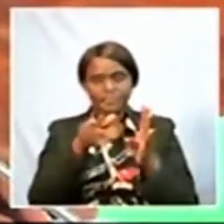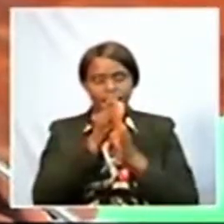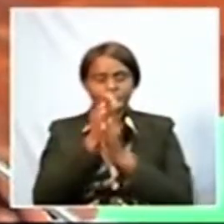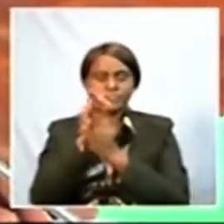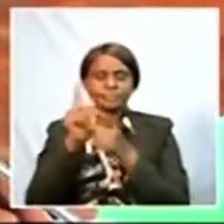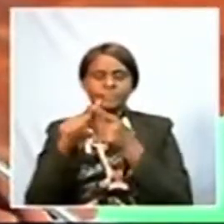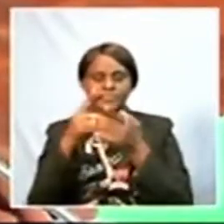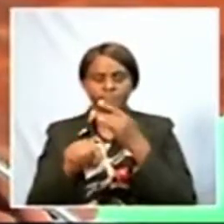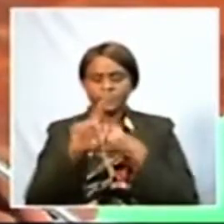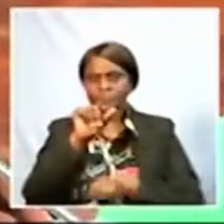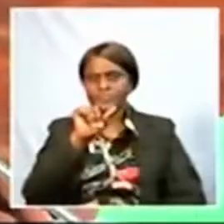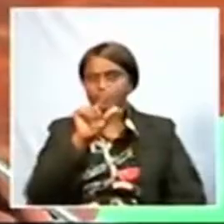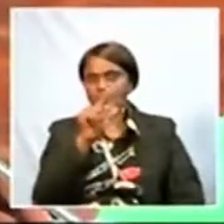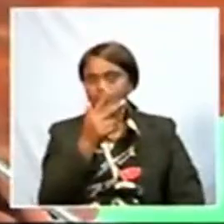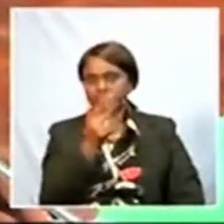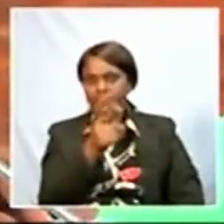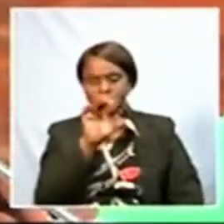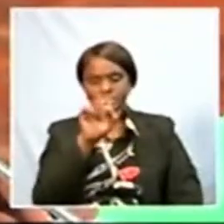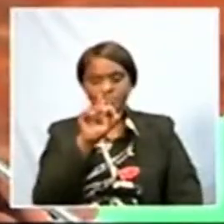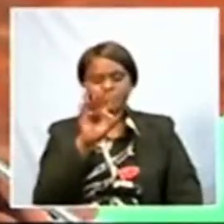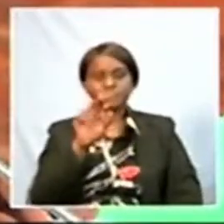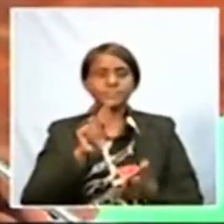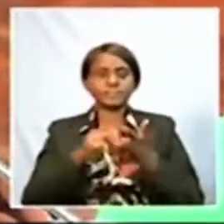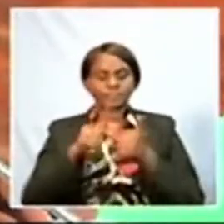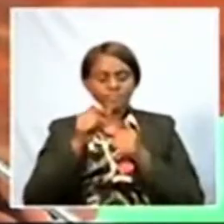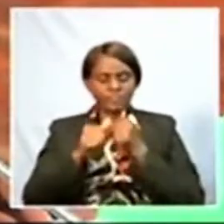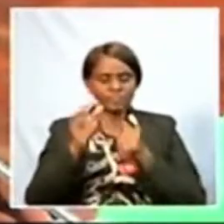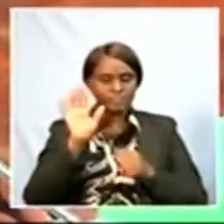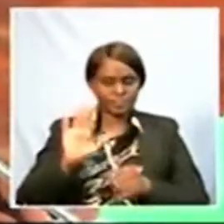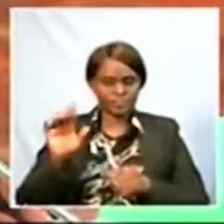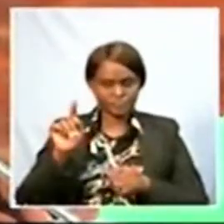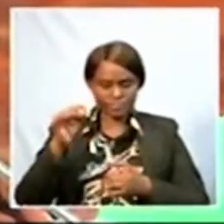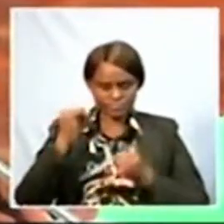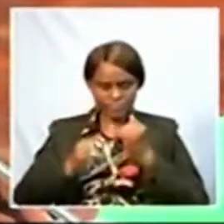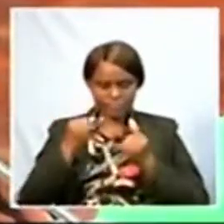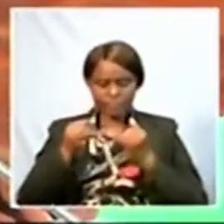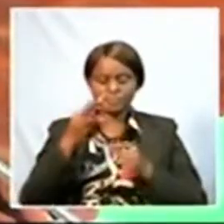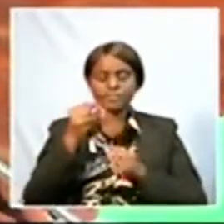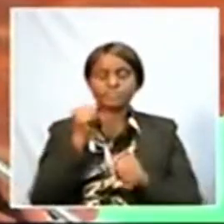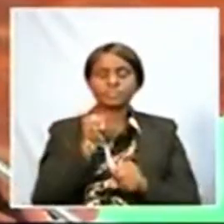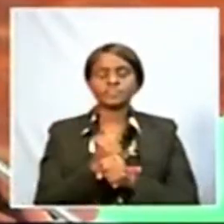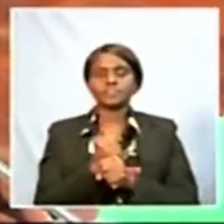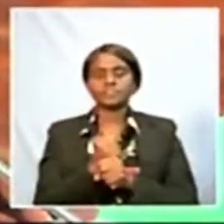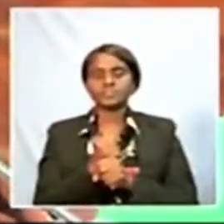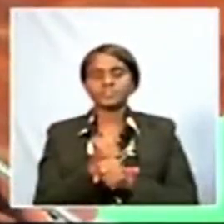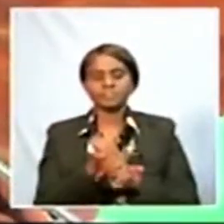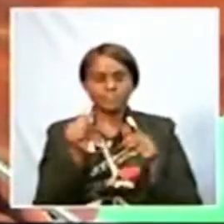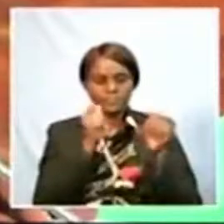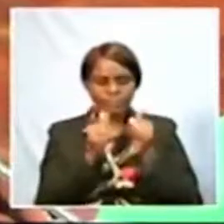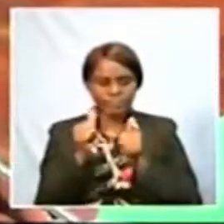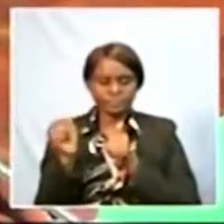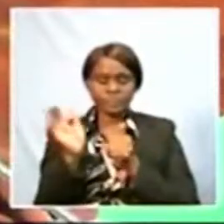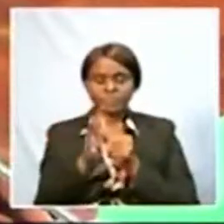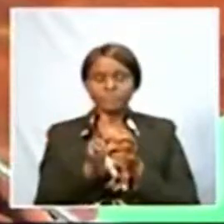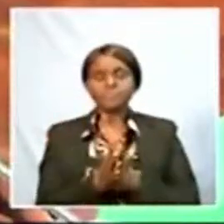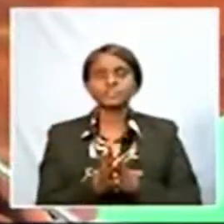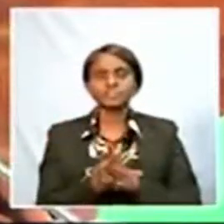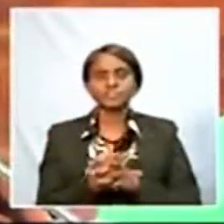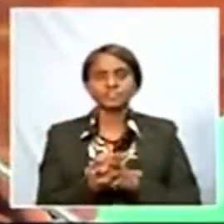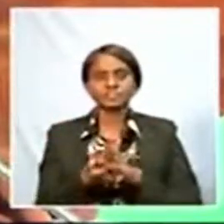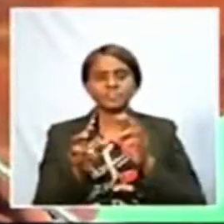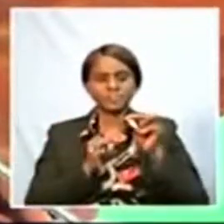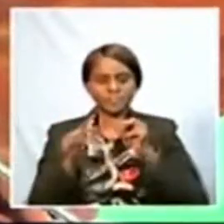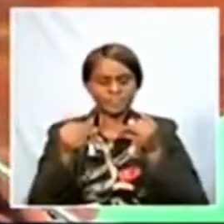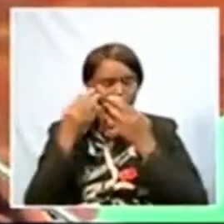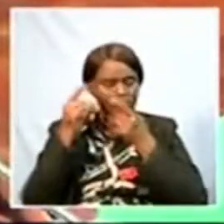to 2023 CDF programs that were ongoing at the end of the year. Action taken.